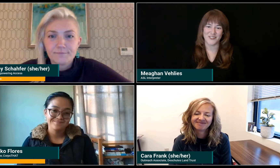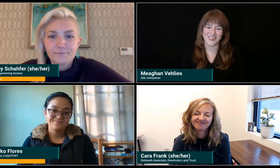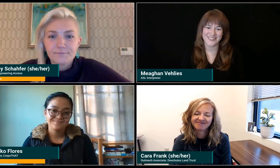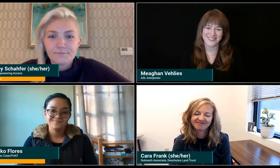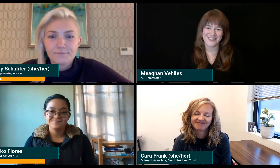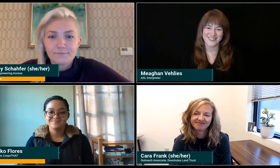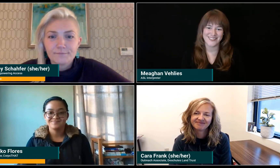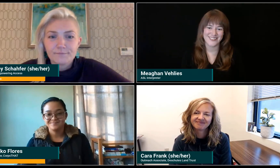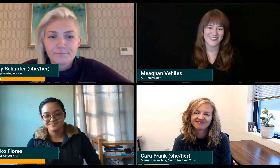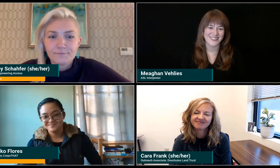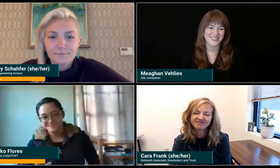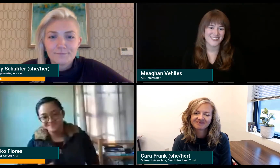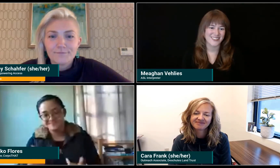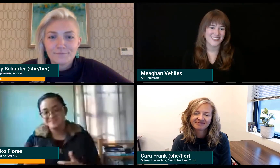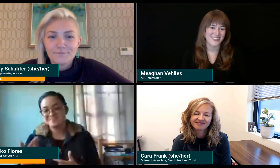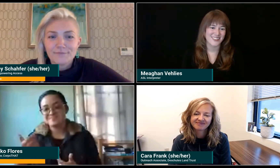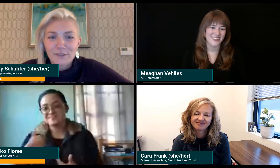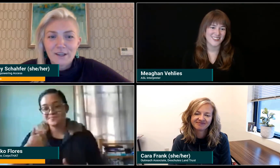that to offer.